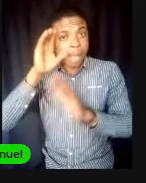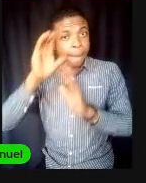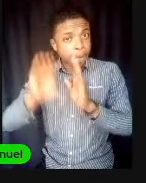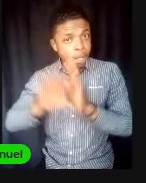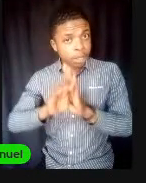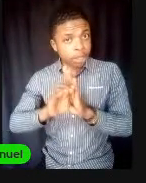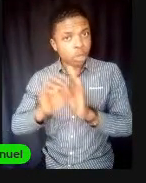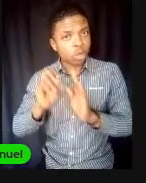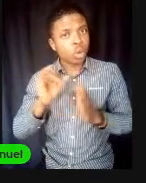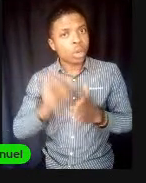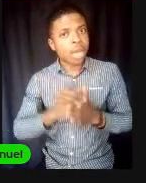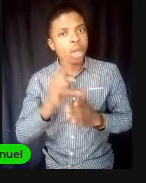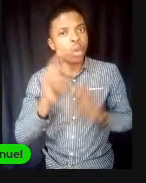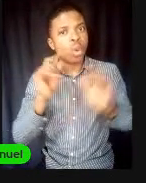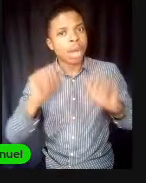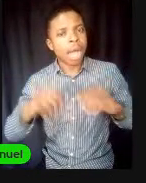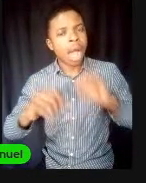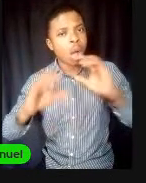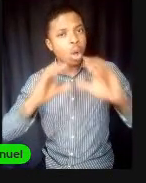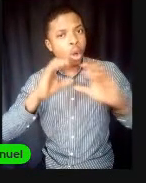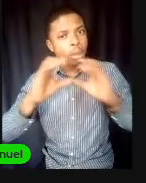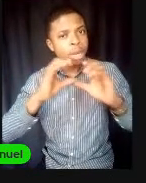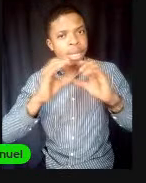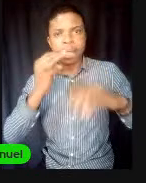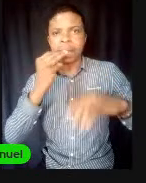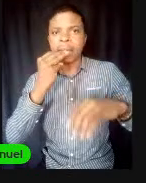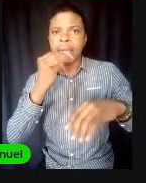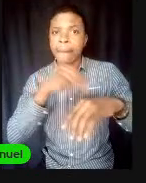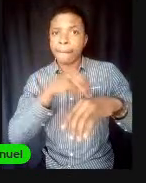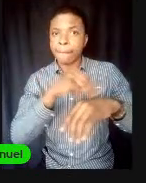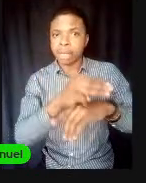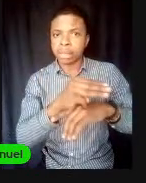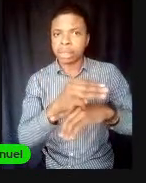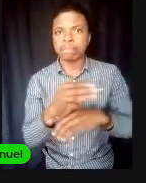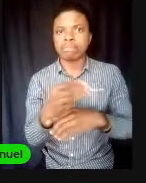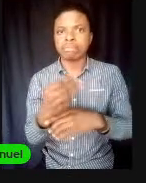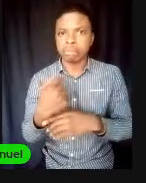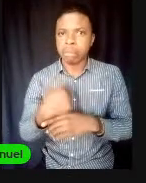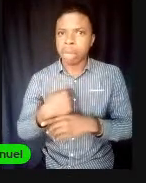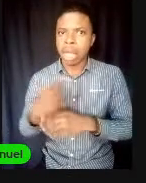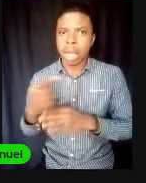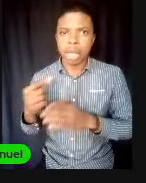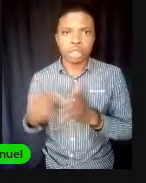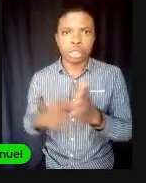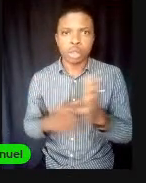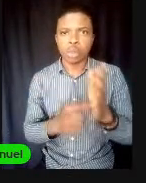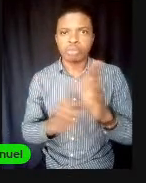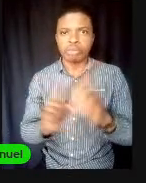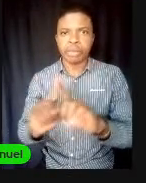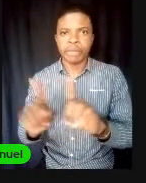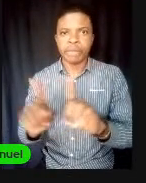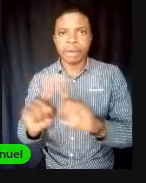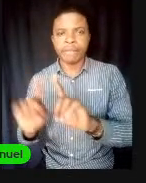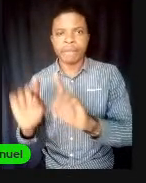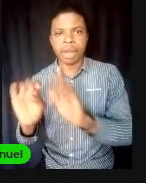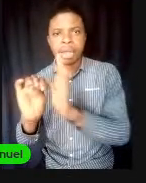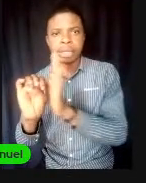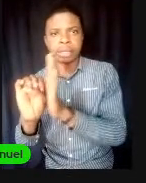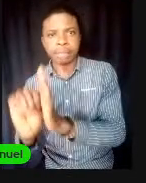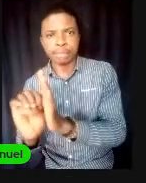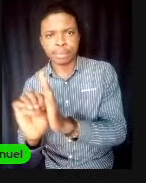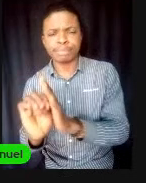said, right? And here are examples. We said the book cover, beautiful book cover, business